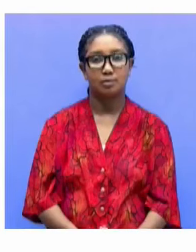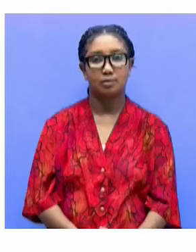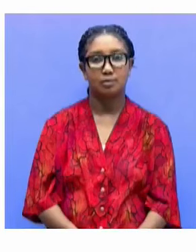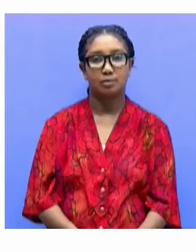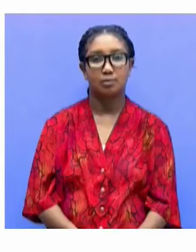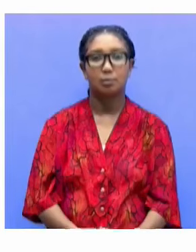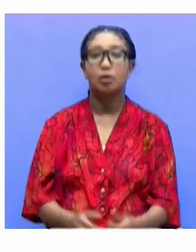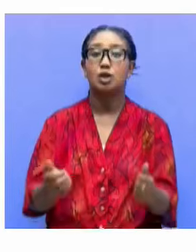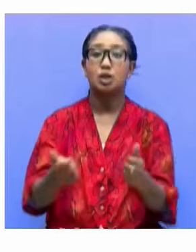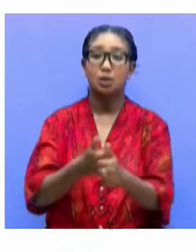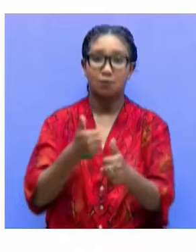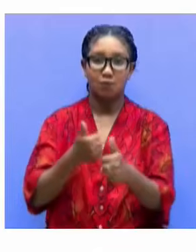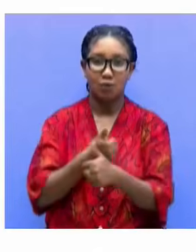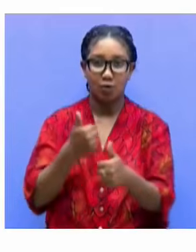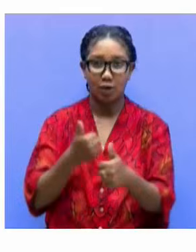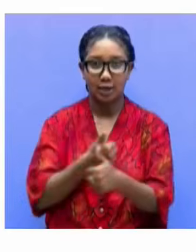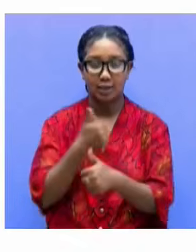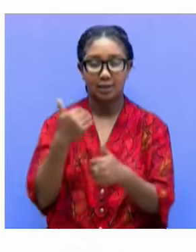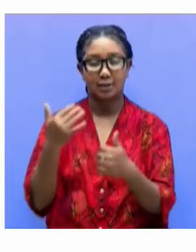the following